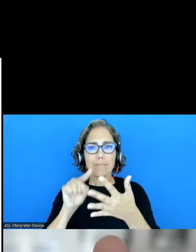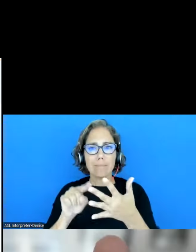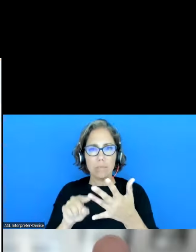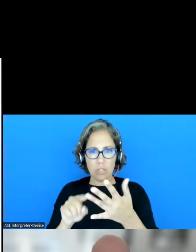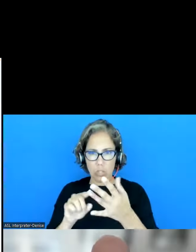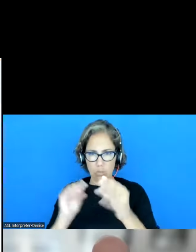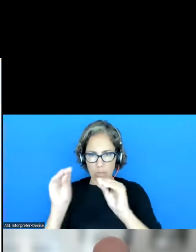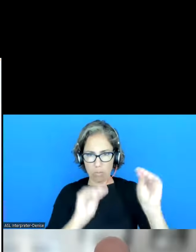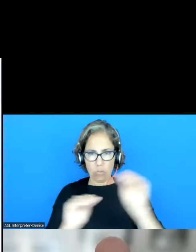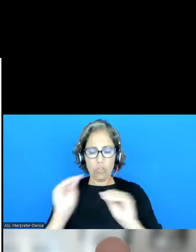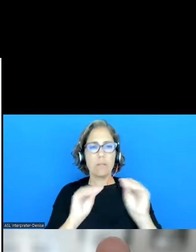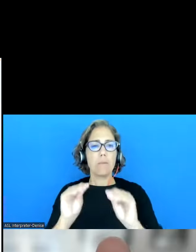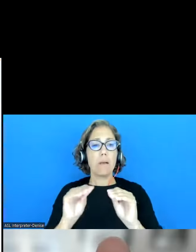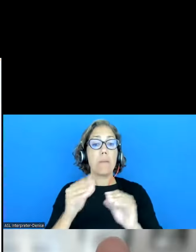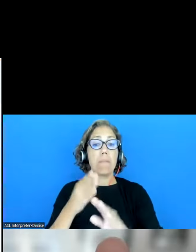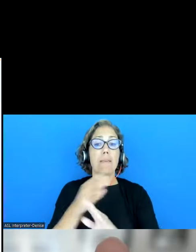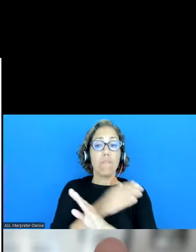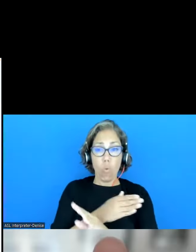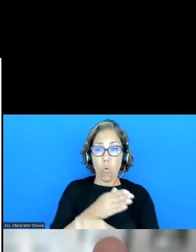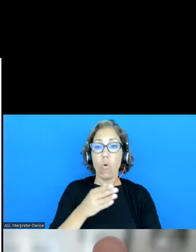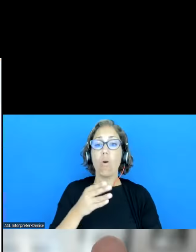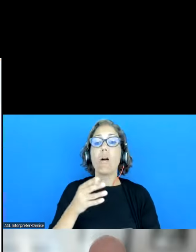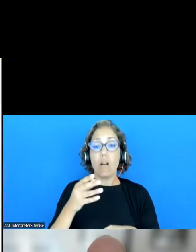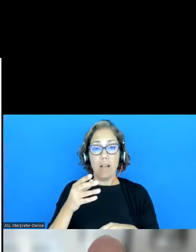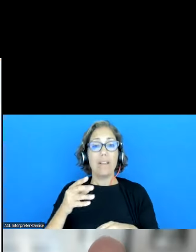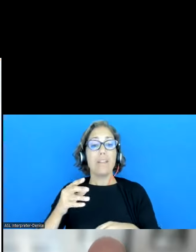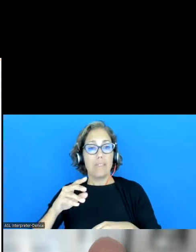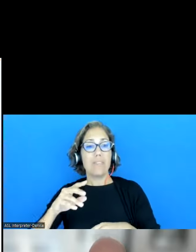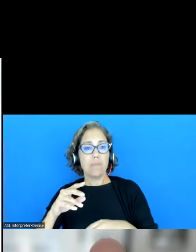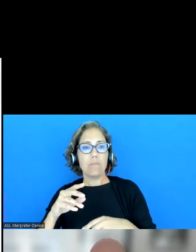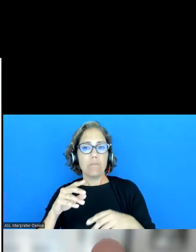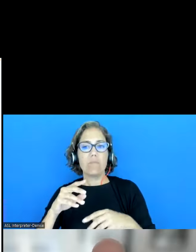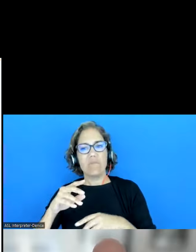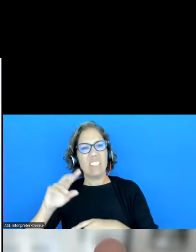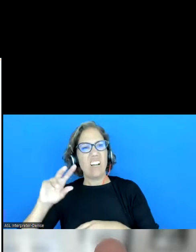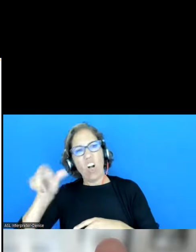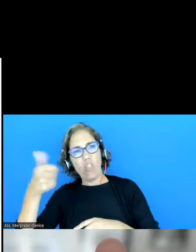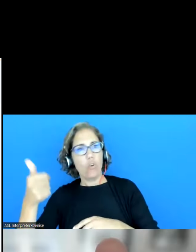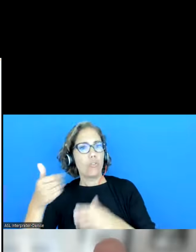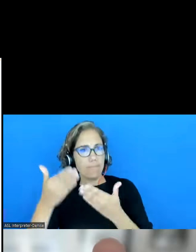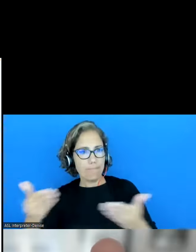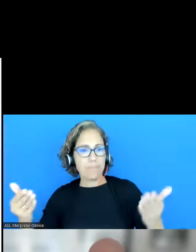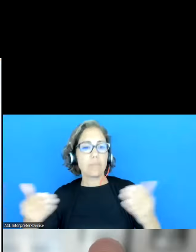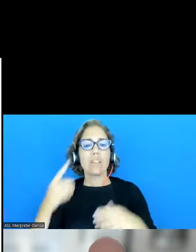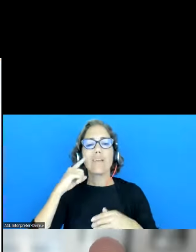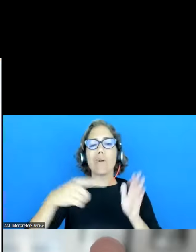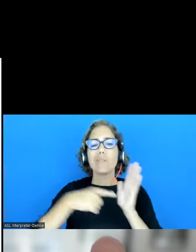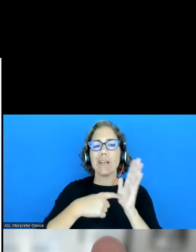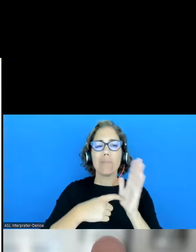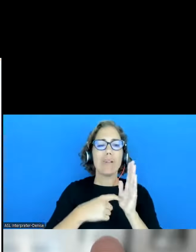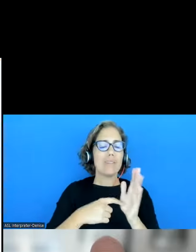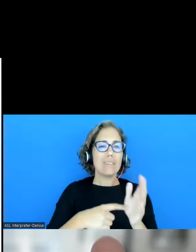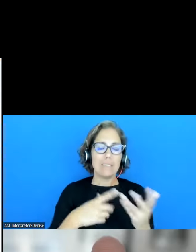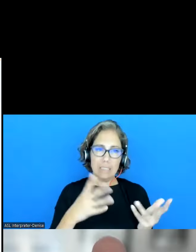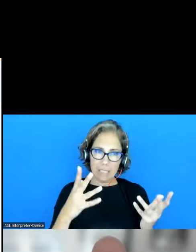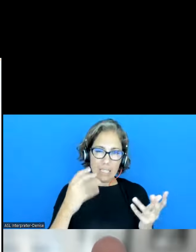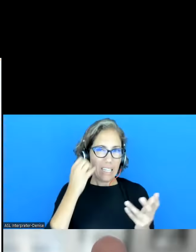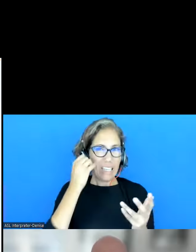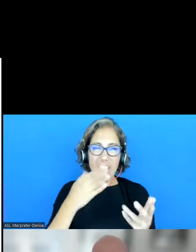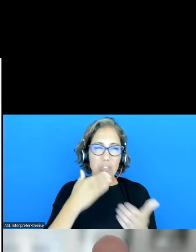something that is secondary, or something that needs to be completed before they do something else. A great example of poor accessibility is if